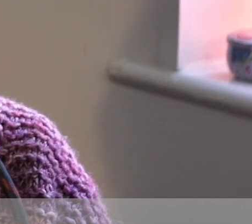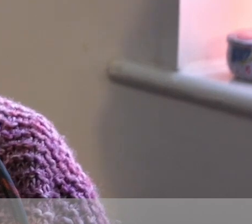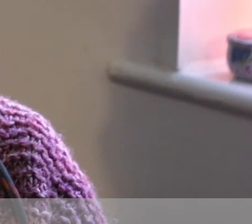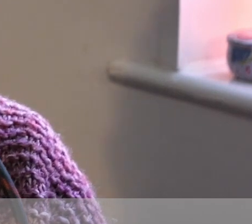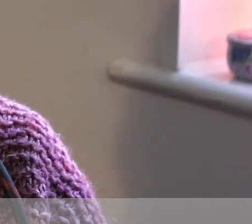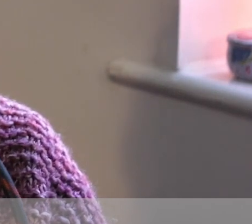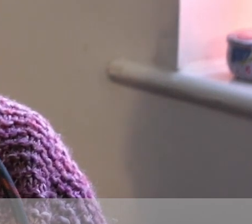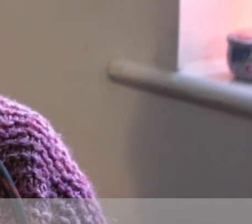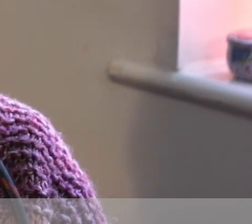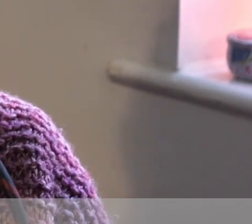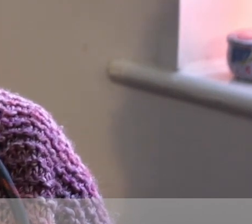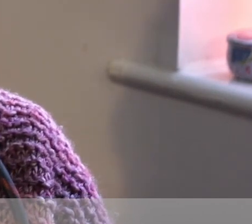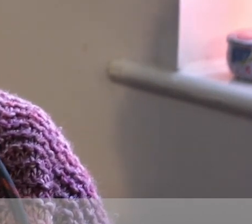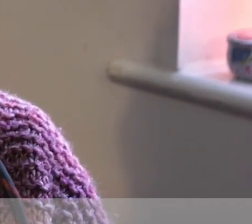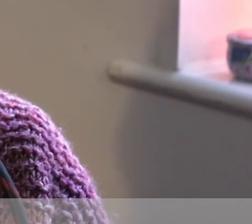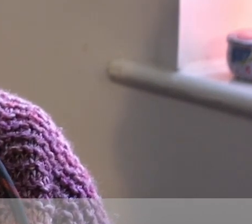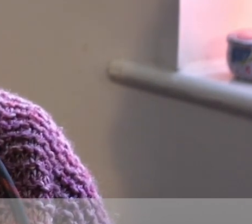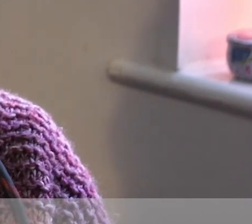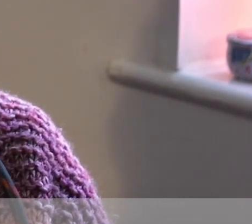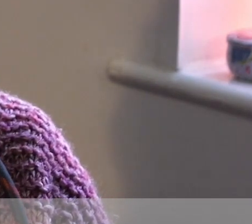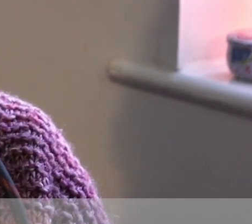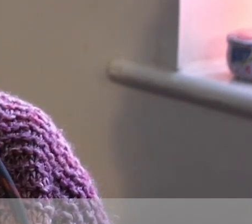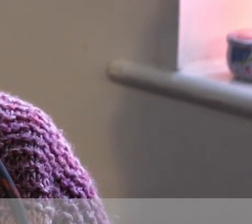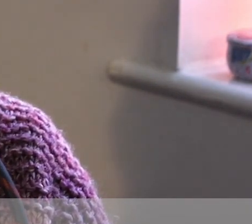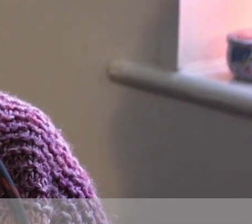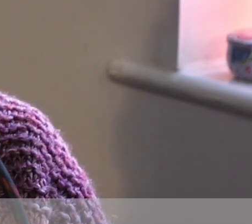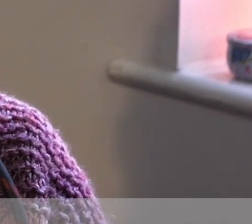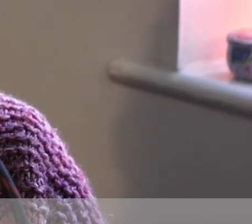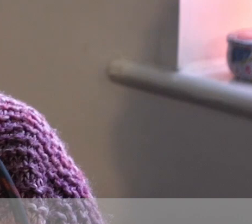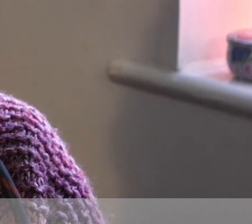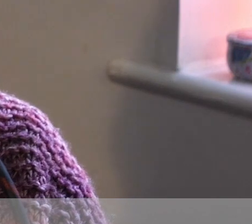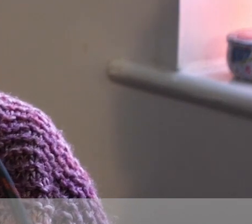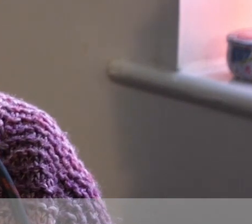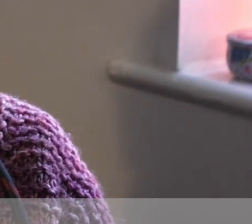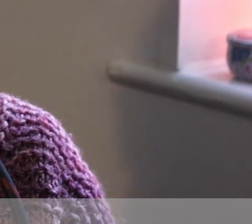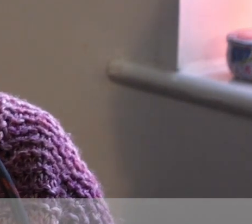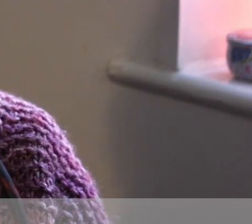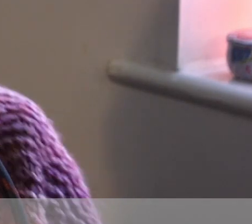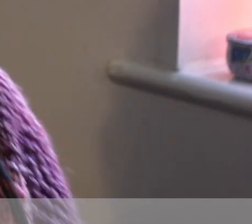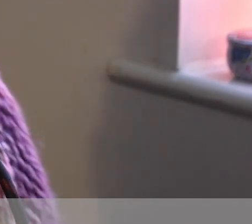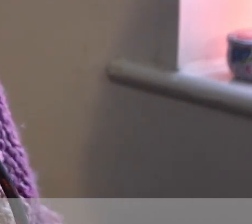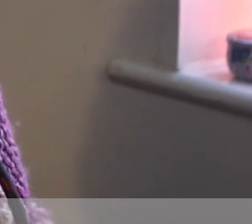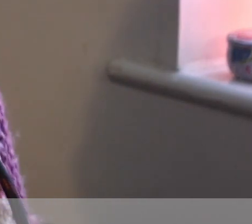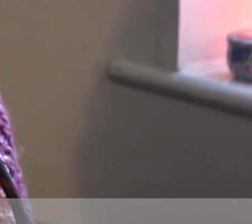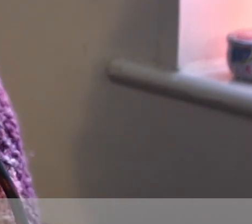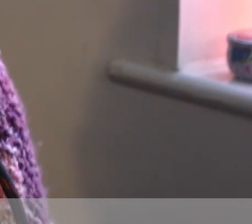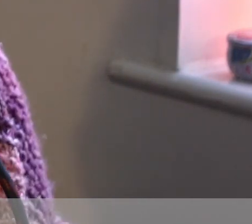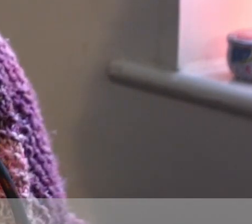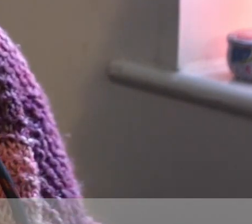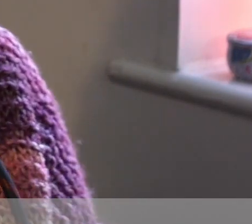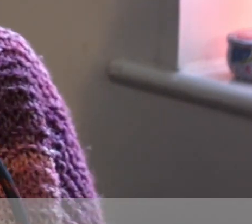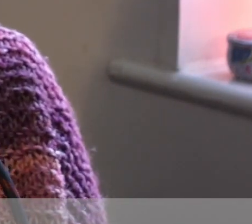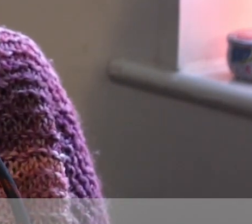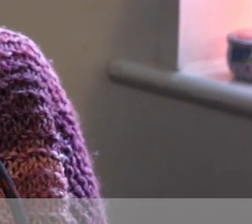track home. The names rise within the song to show their lives, each one revealing the face of God.